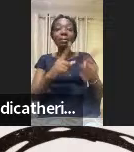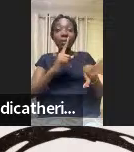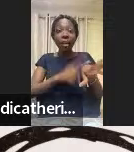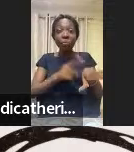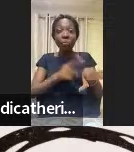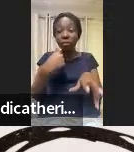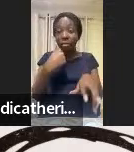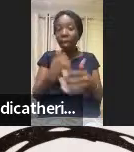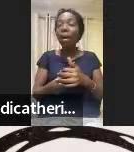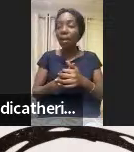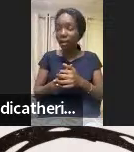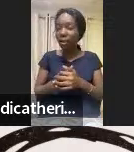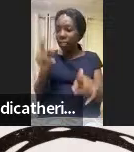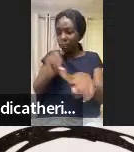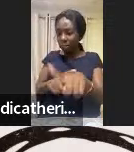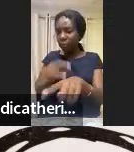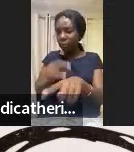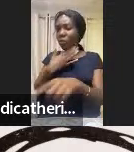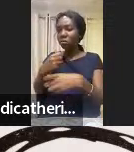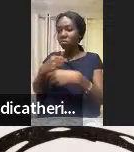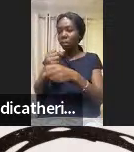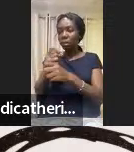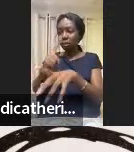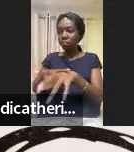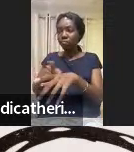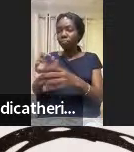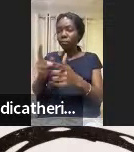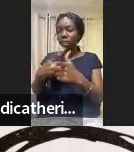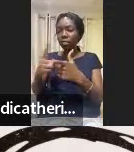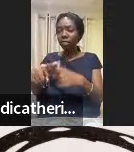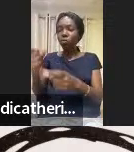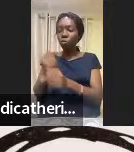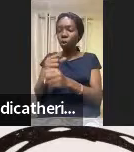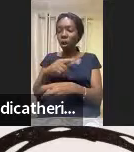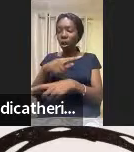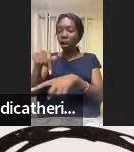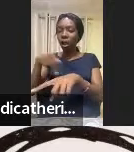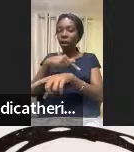slate time and from your working hours, then it means